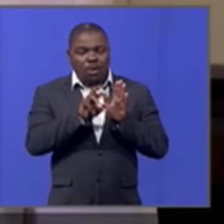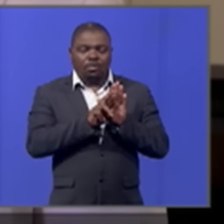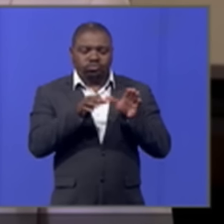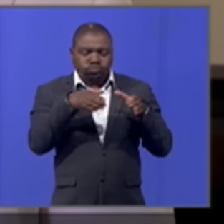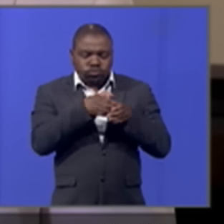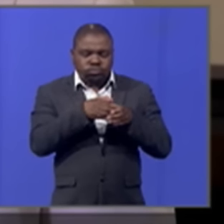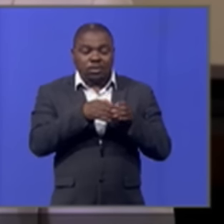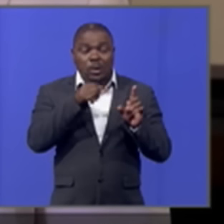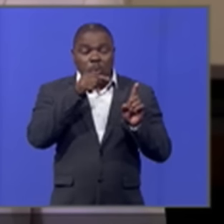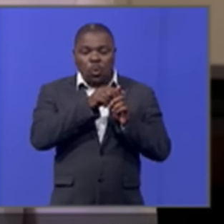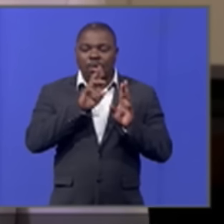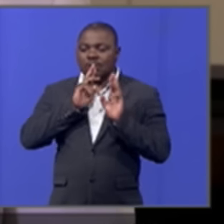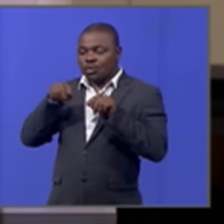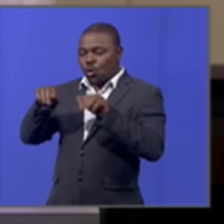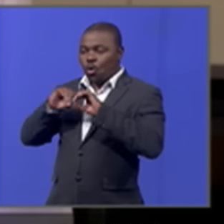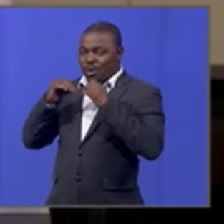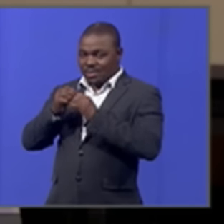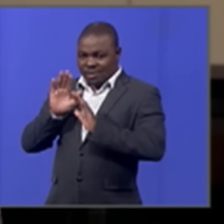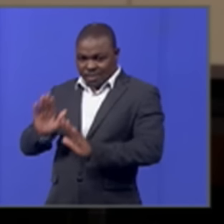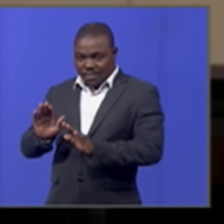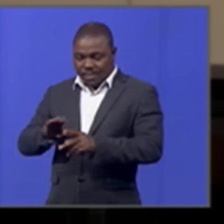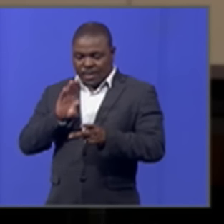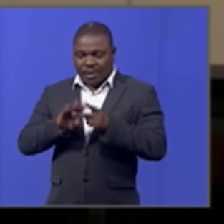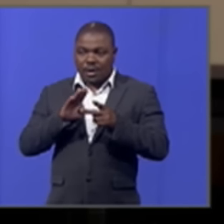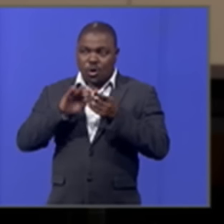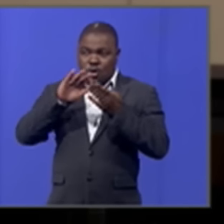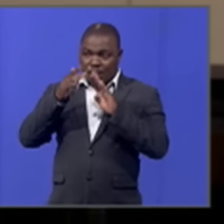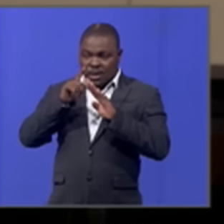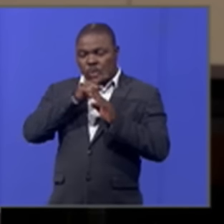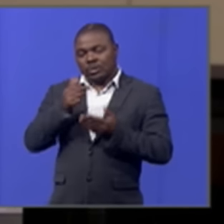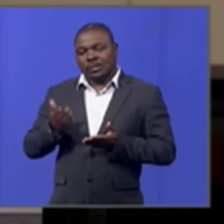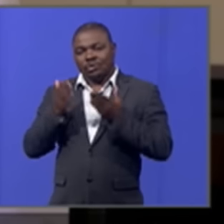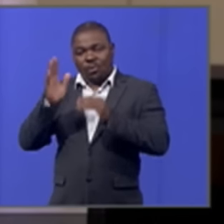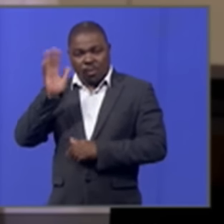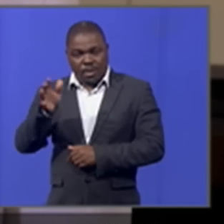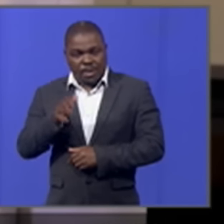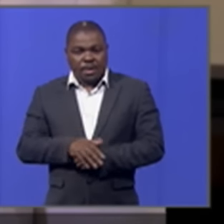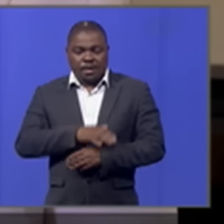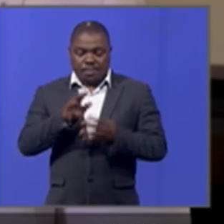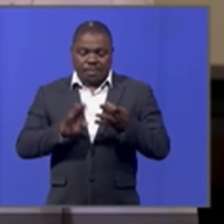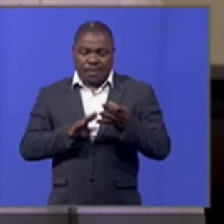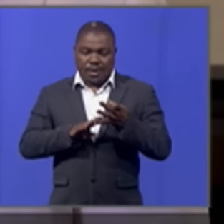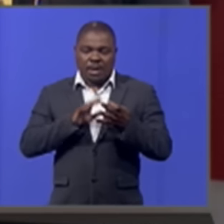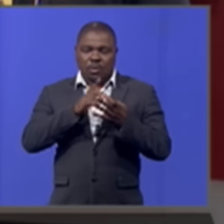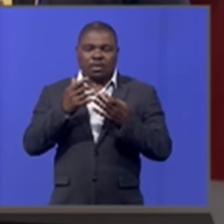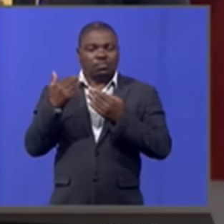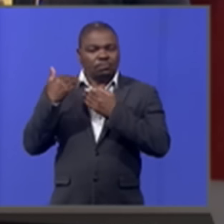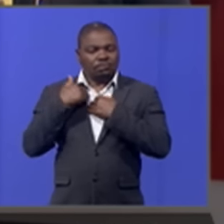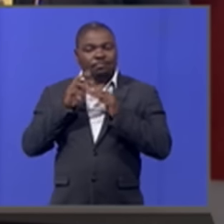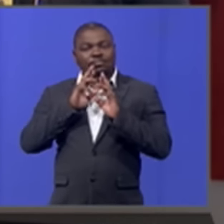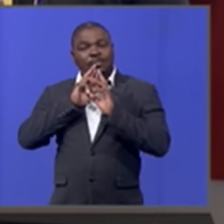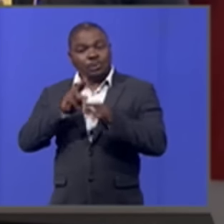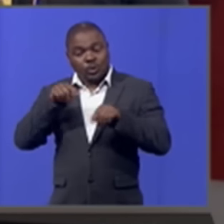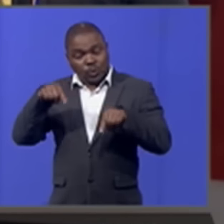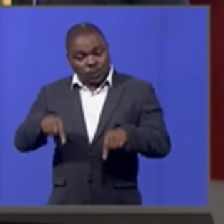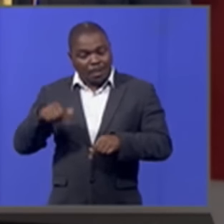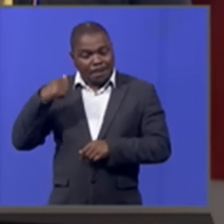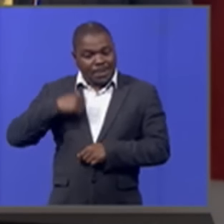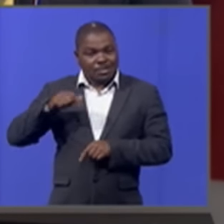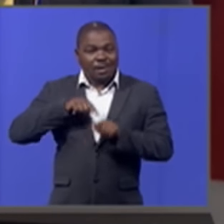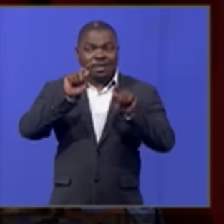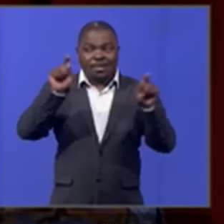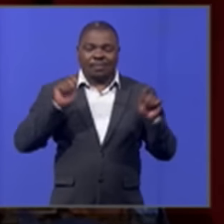accountable to the party, they will be accountable to the citizen, and above all, they will be accountable to the municipalities where they are going